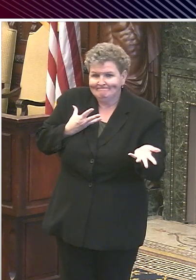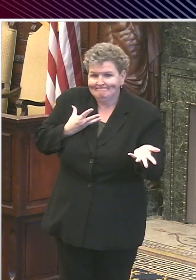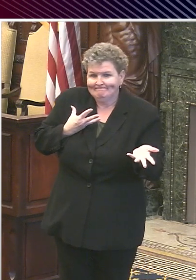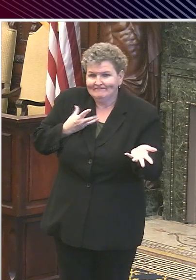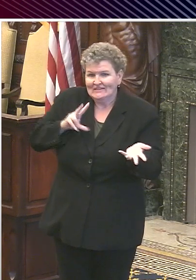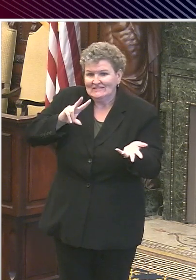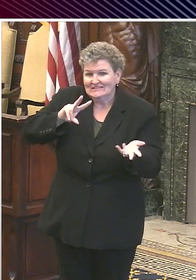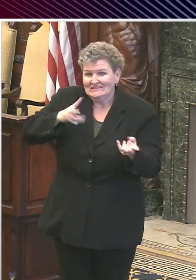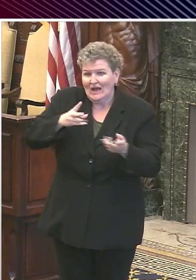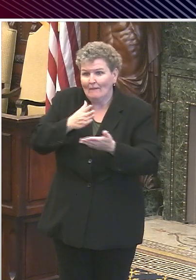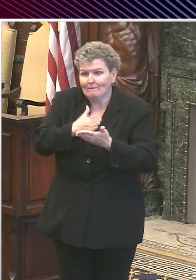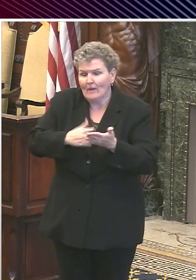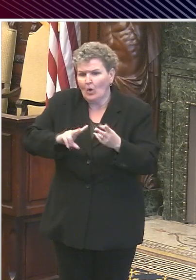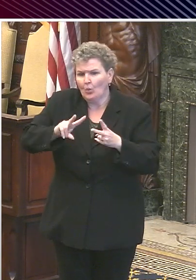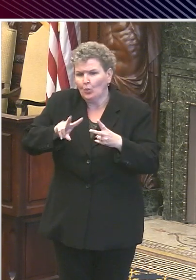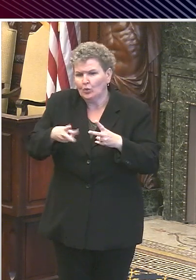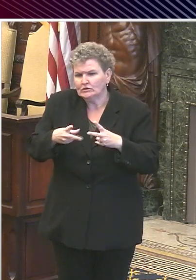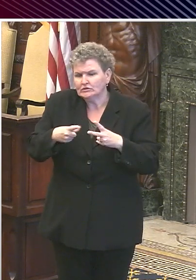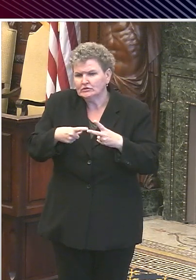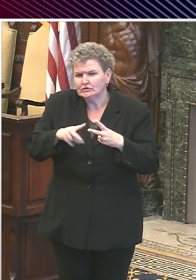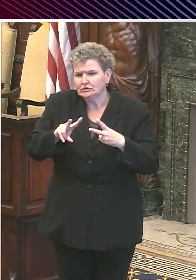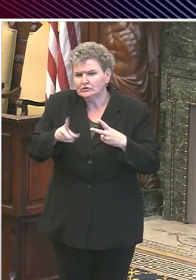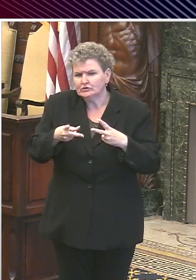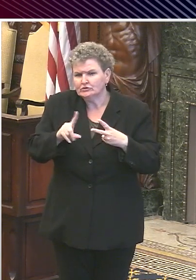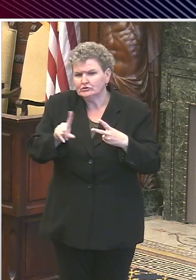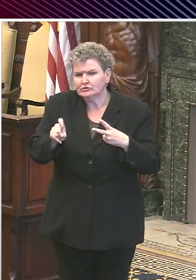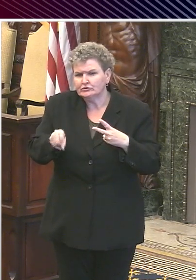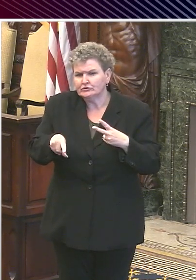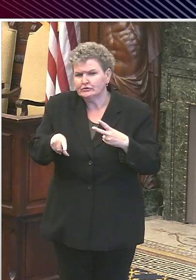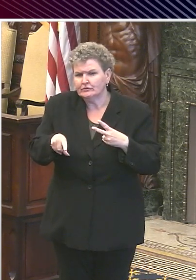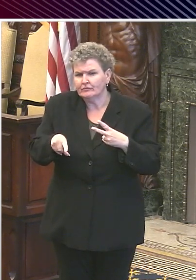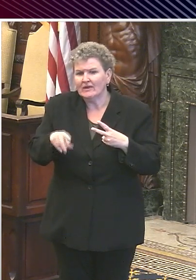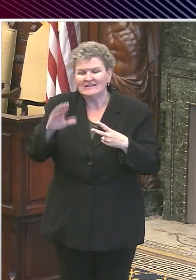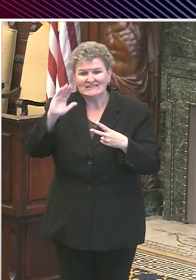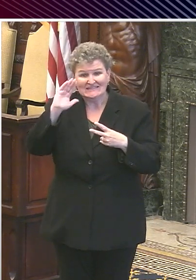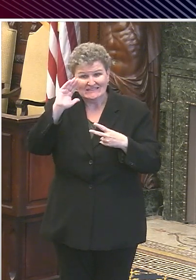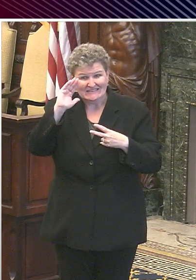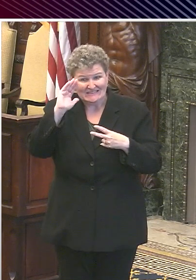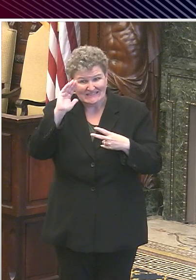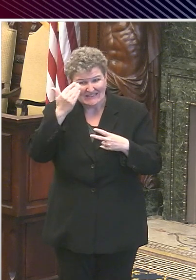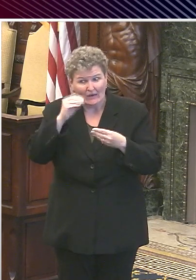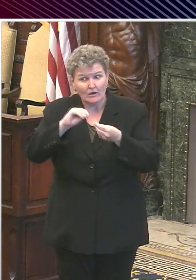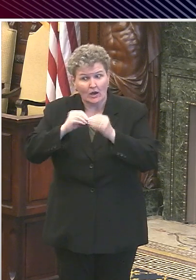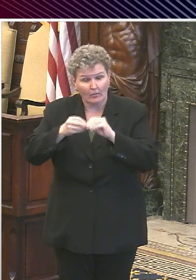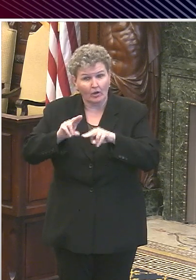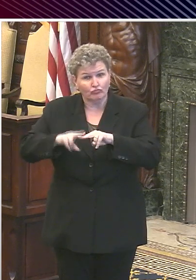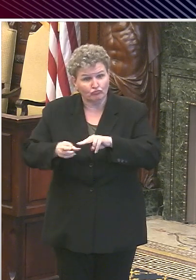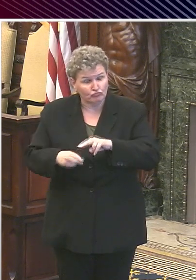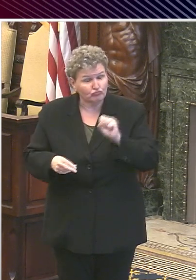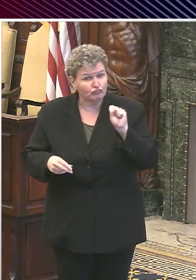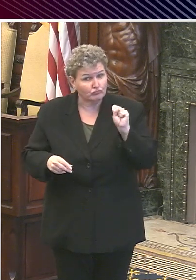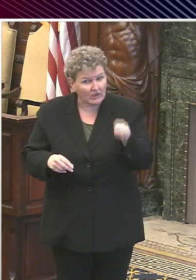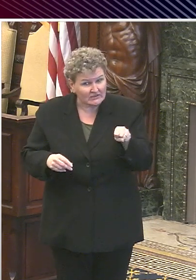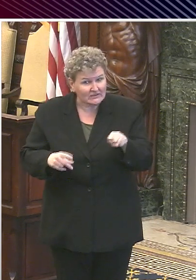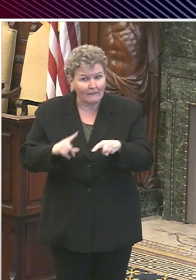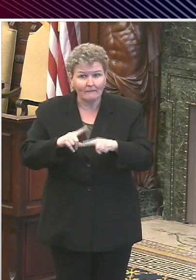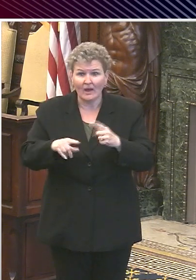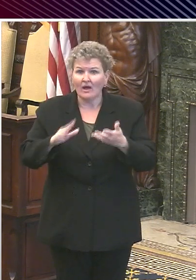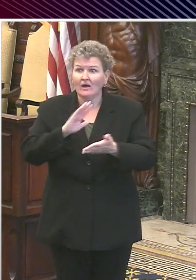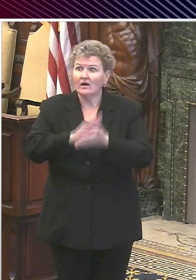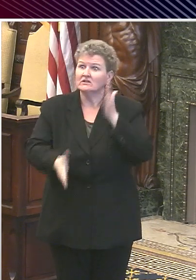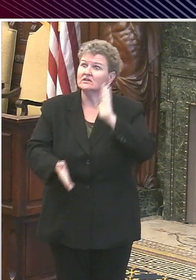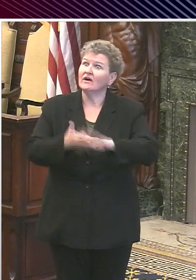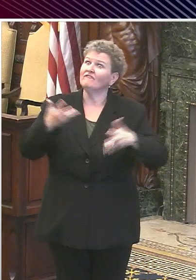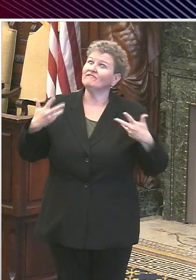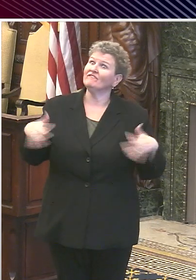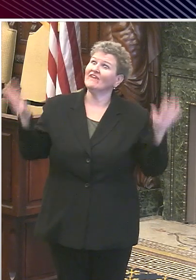of your question, all I can say is that the numbers appear to be subsiding over the past few days. I definitely am not saying that this outbreak is over. There could be an increase